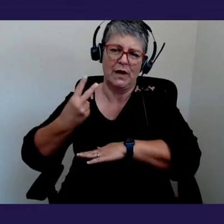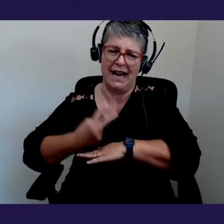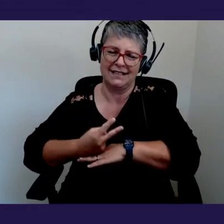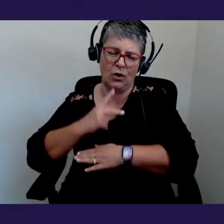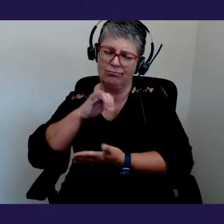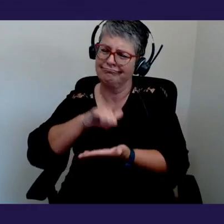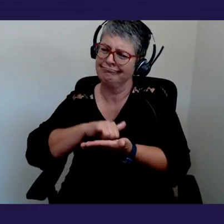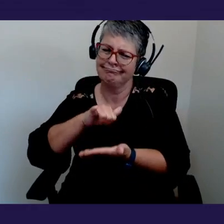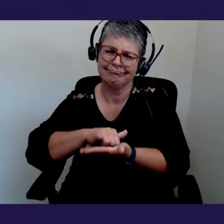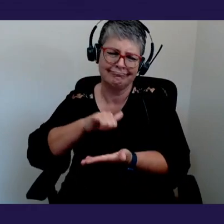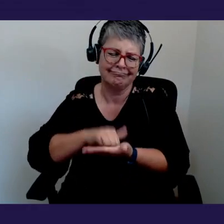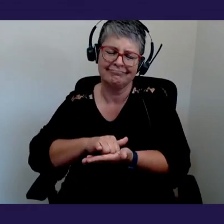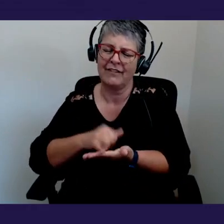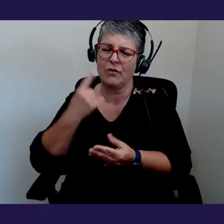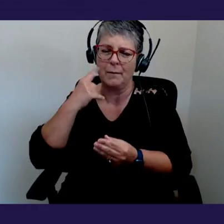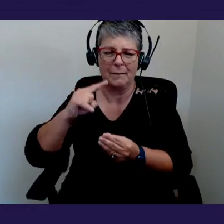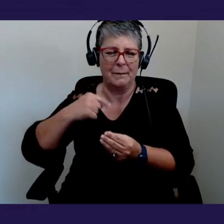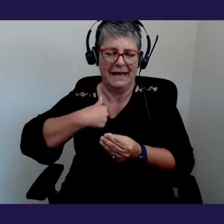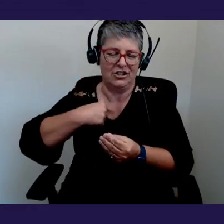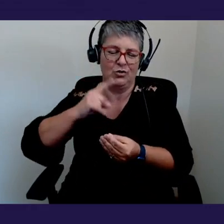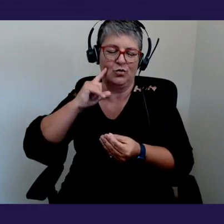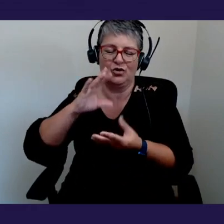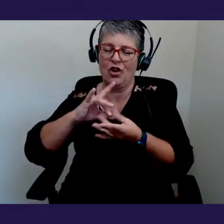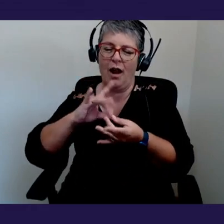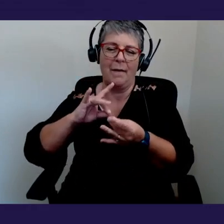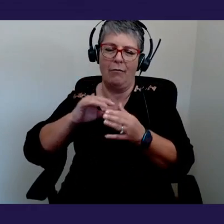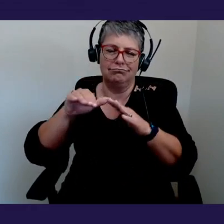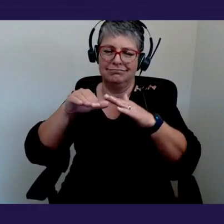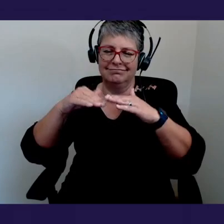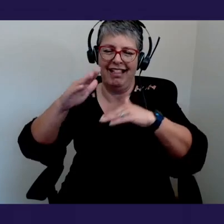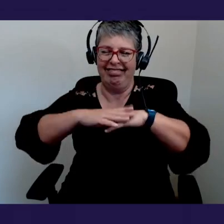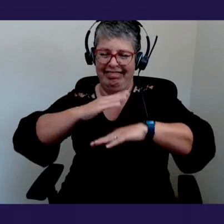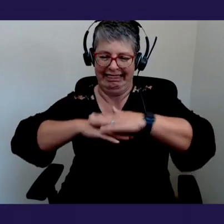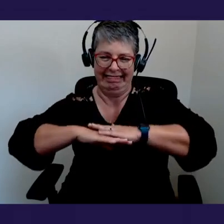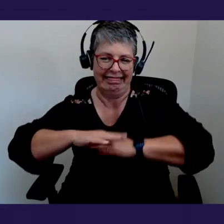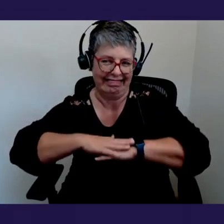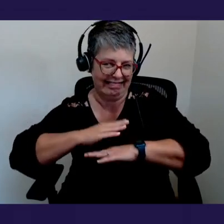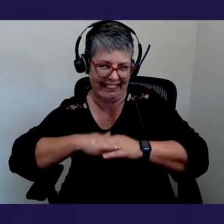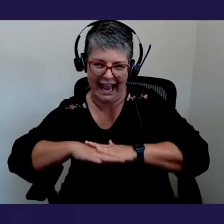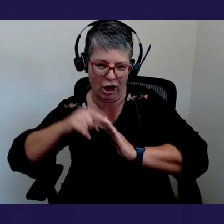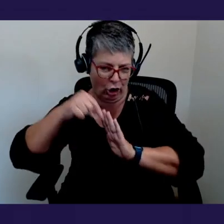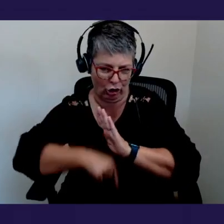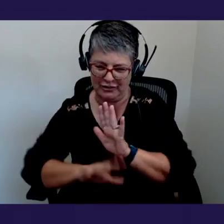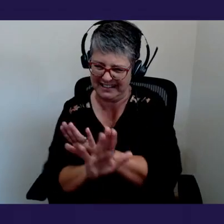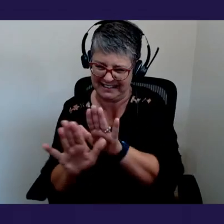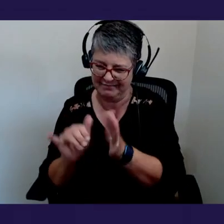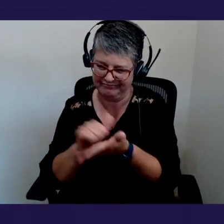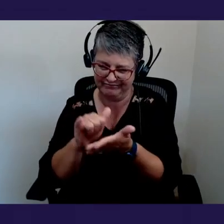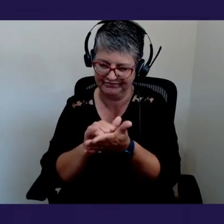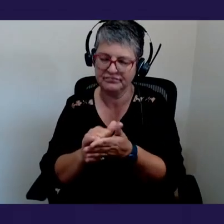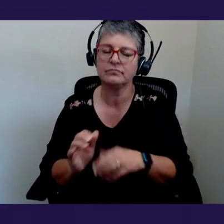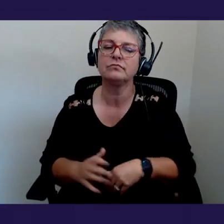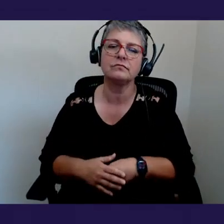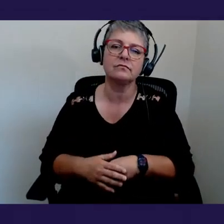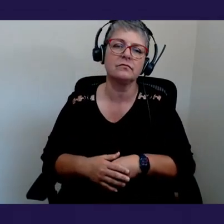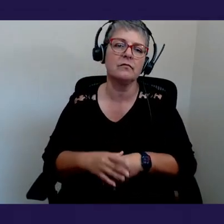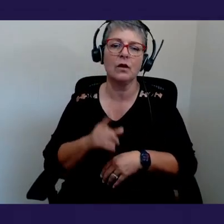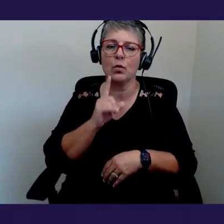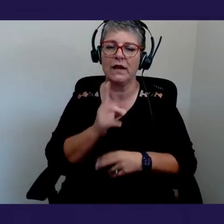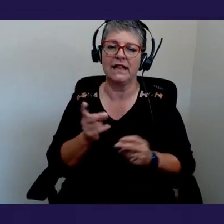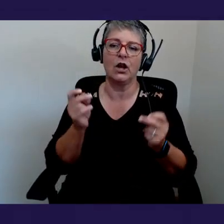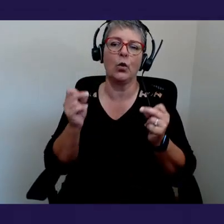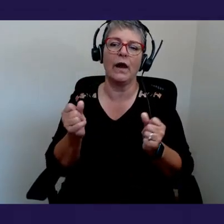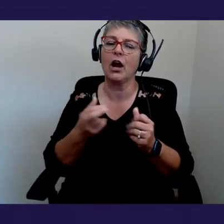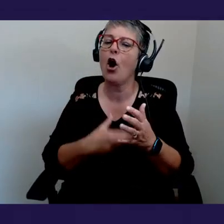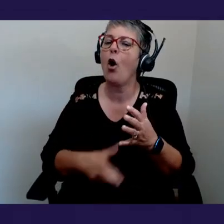of nuance around infodemiology in 5 minutes. But what I'm going to do is just give you a really quick